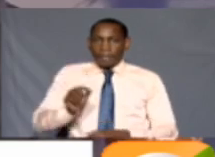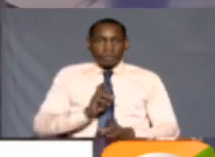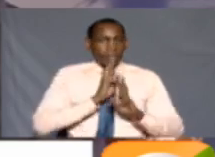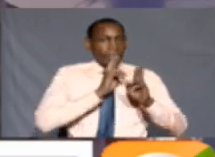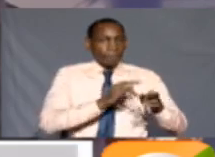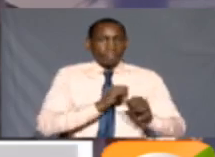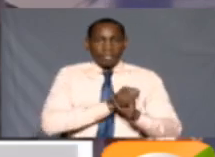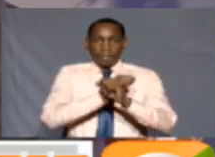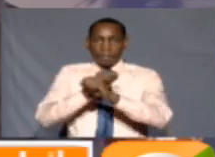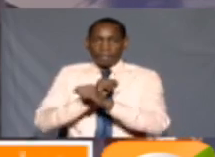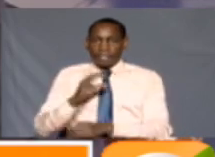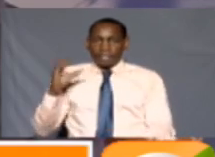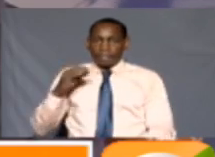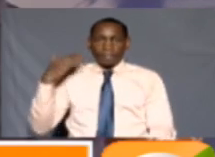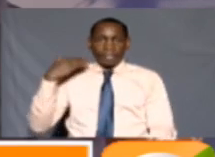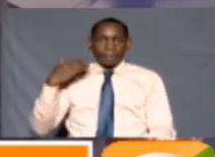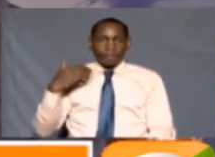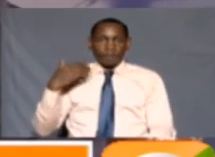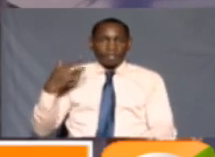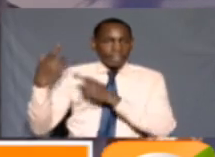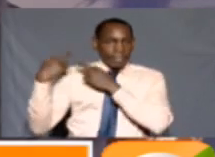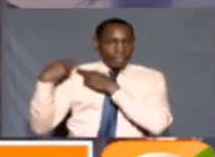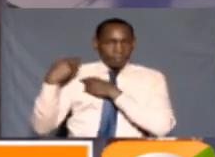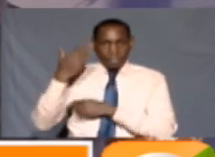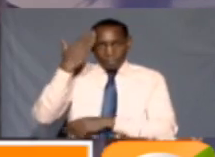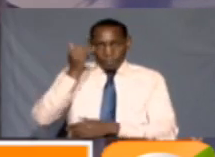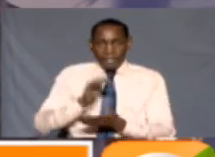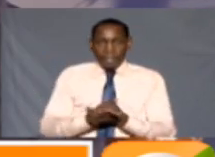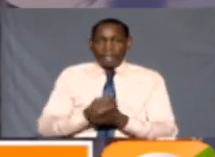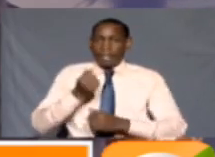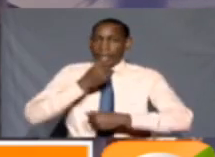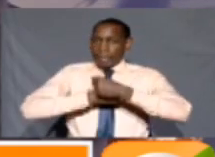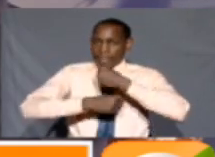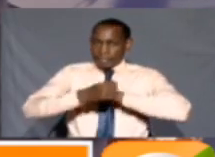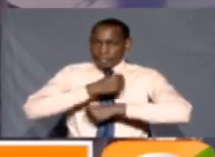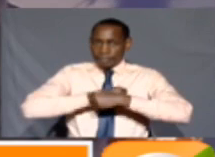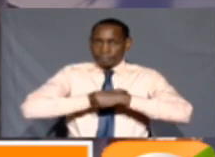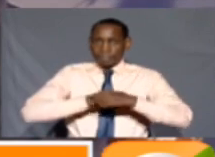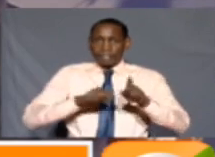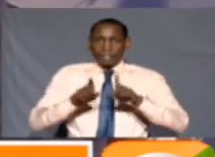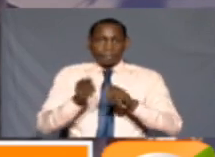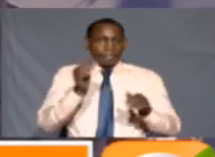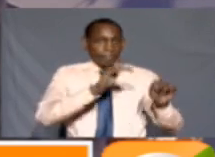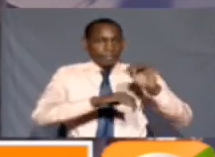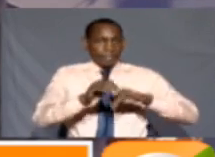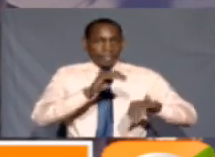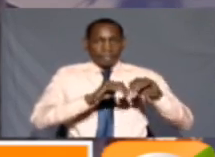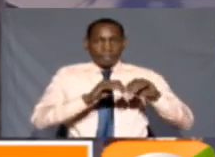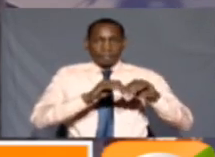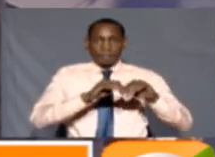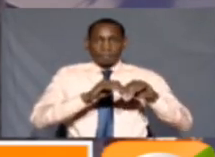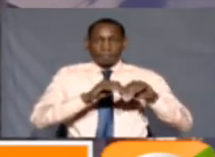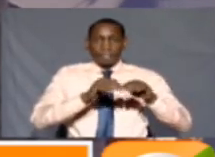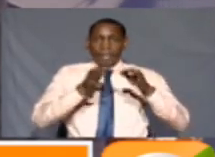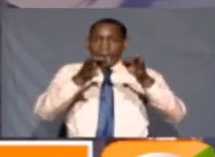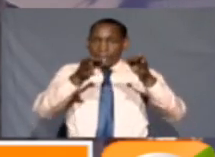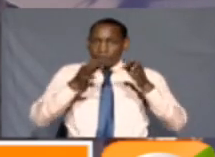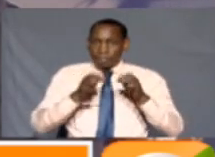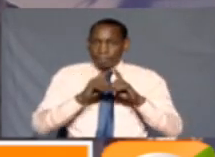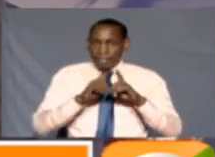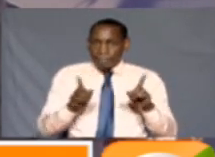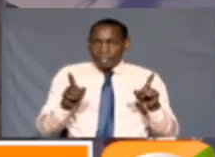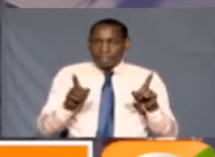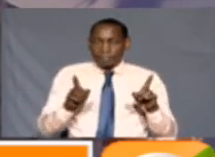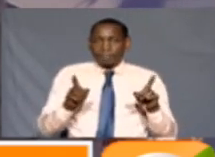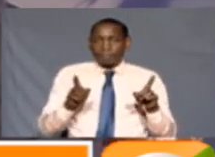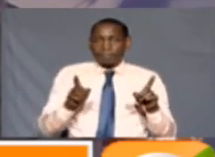from civil and criminal liability because you're acting in good faith and you're contributing to deepening accountability. But I think what